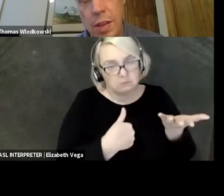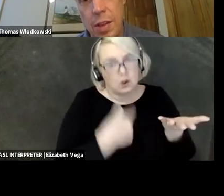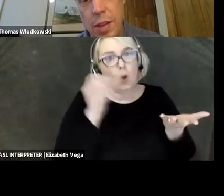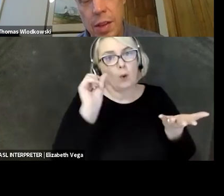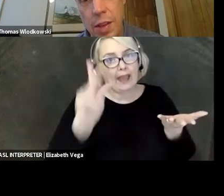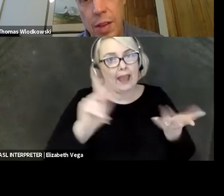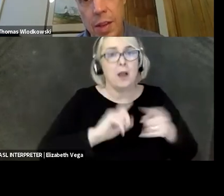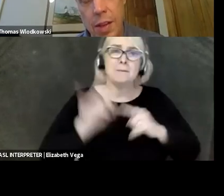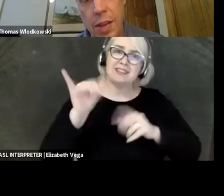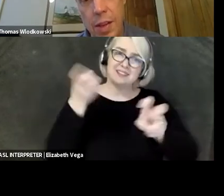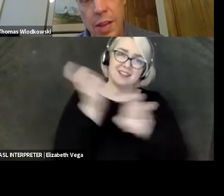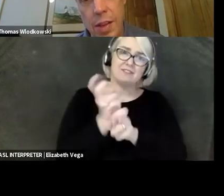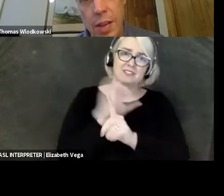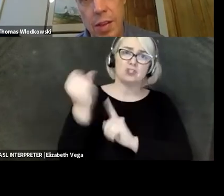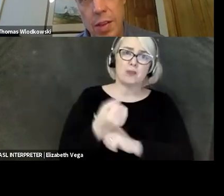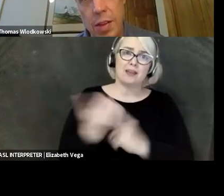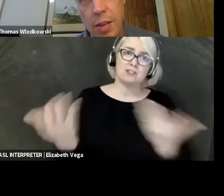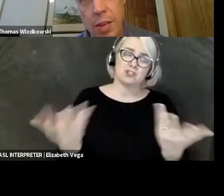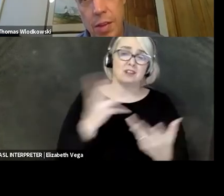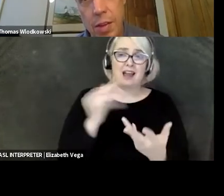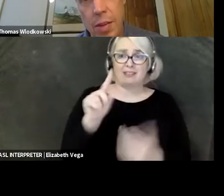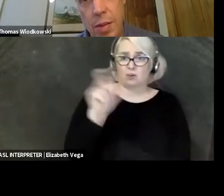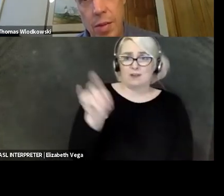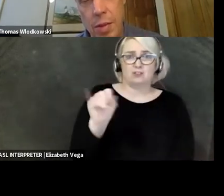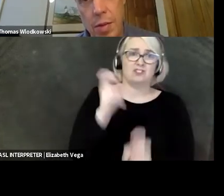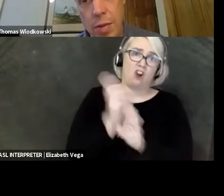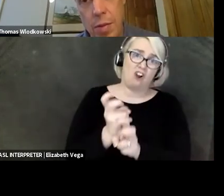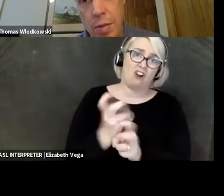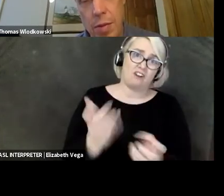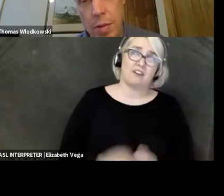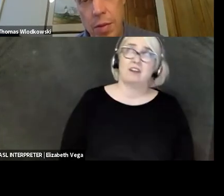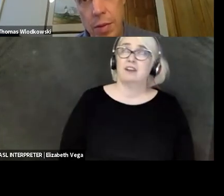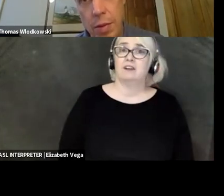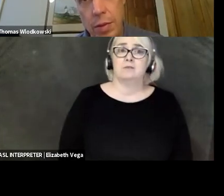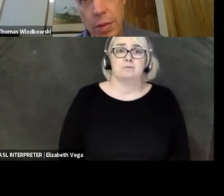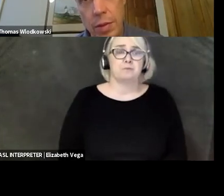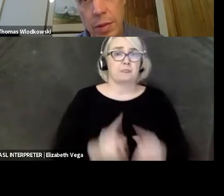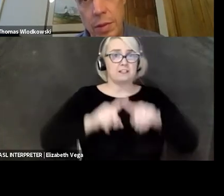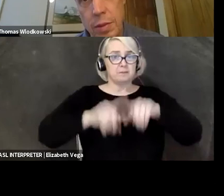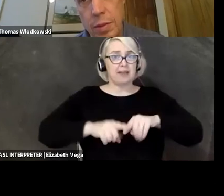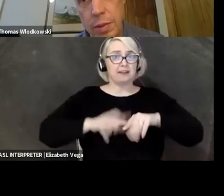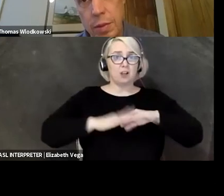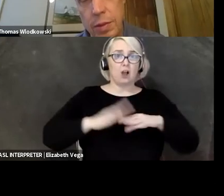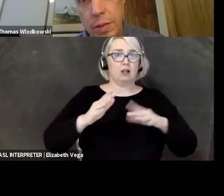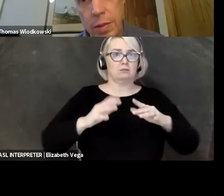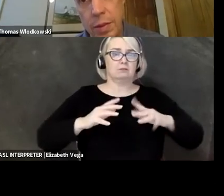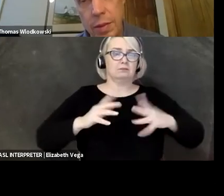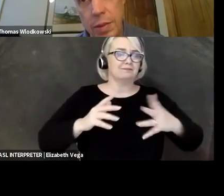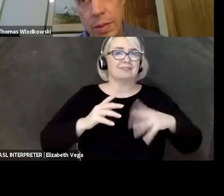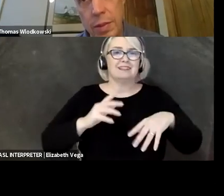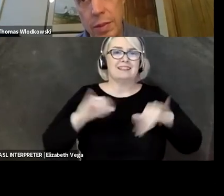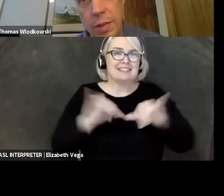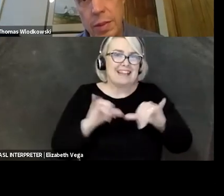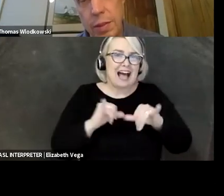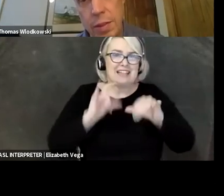And I think the question is difficult because, you know, depending on the size of distribution platform and